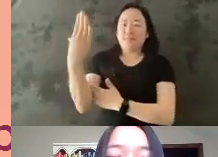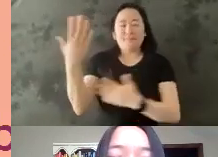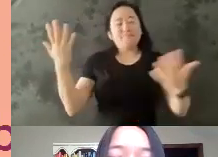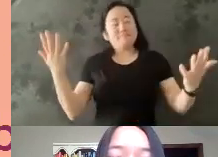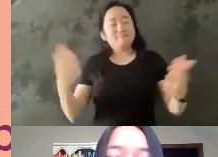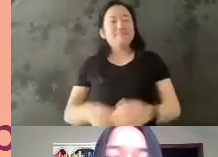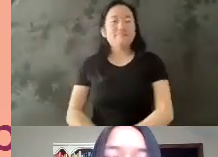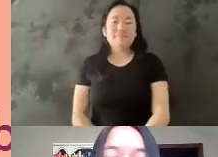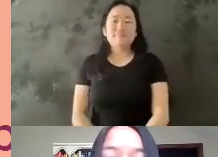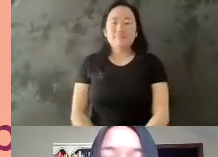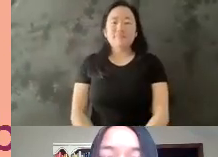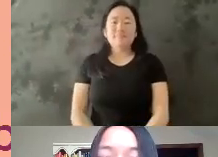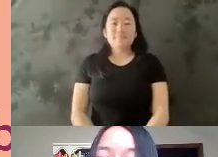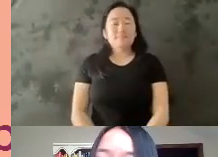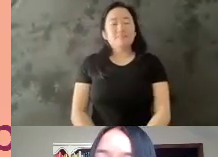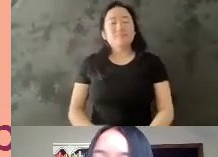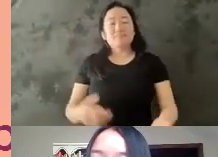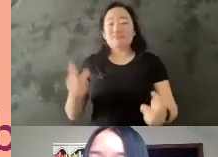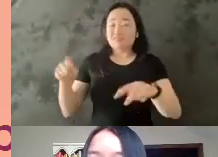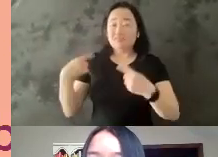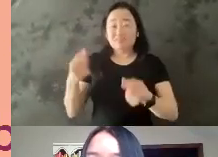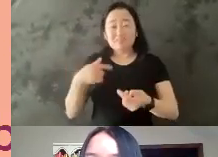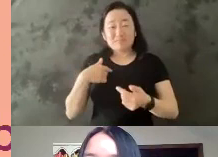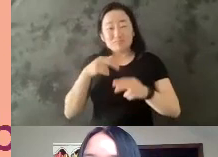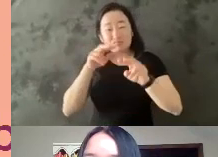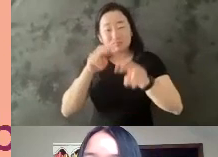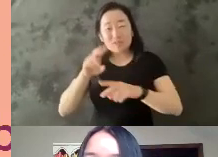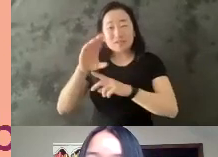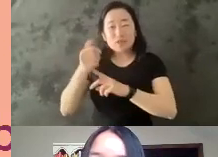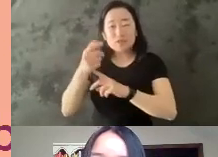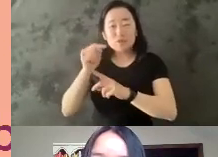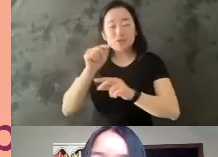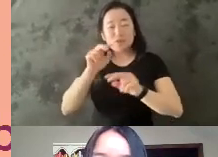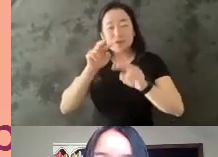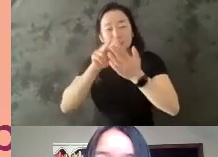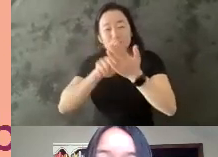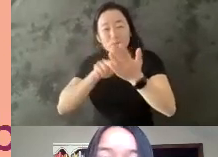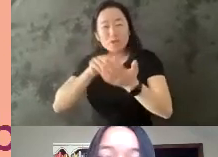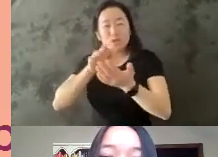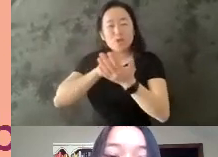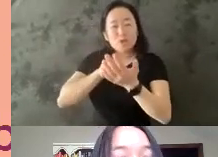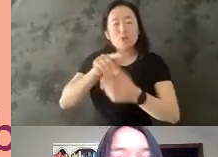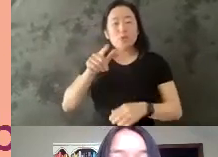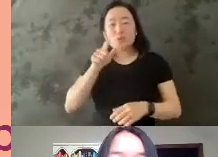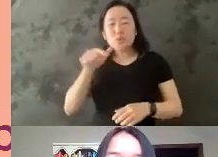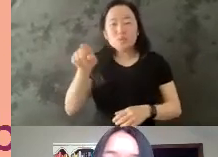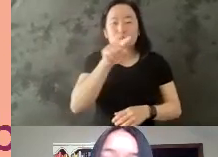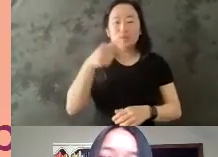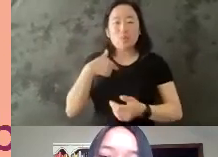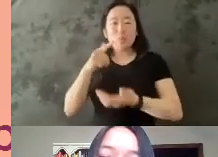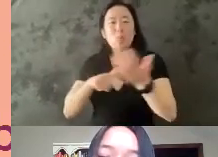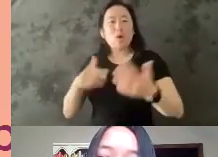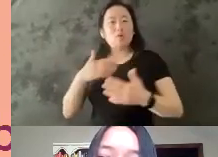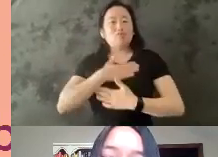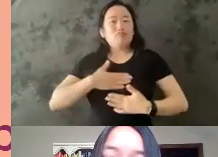really enjoyed reading your introductions and learning about things that have brought you joy this week. Please continue to